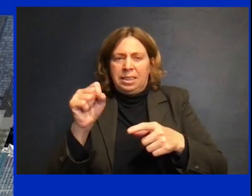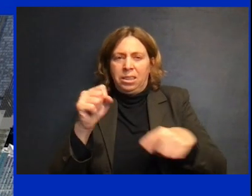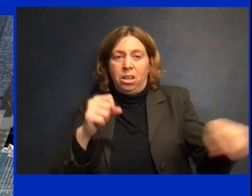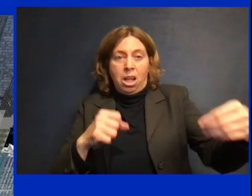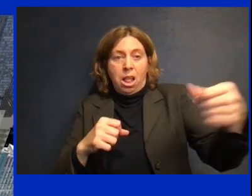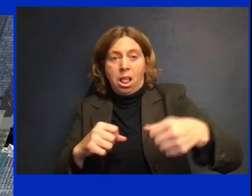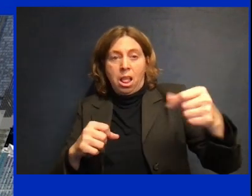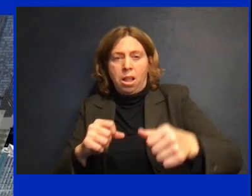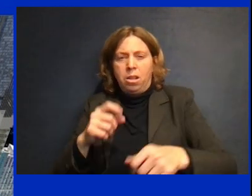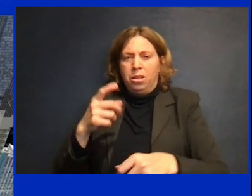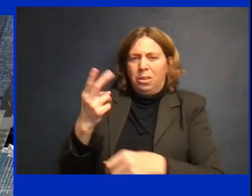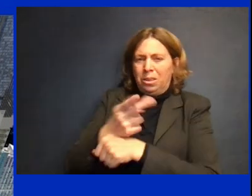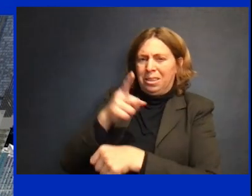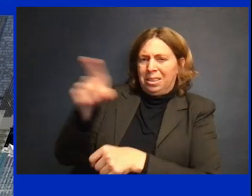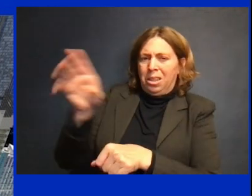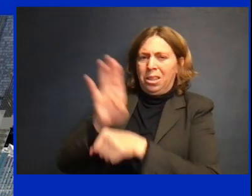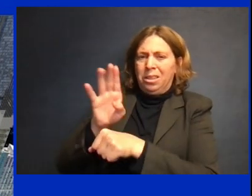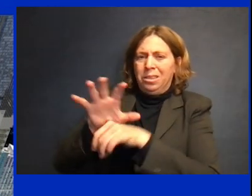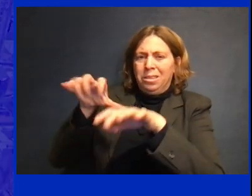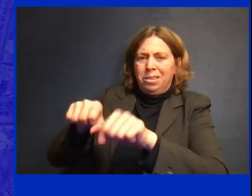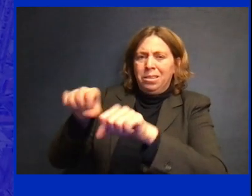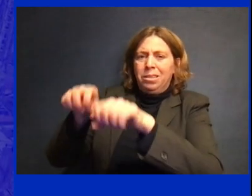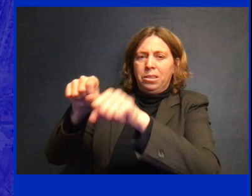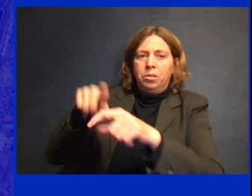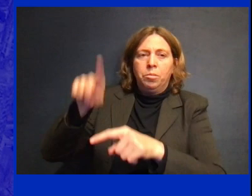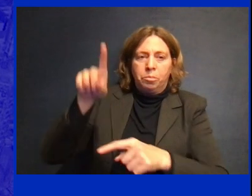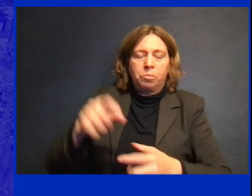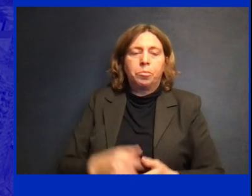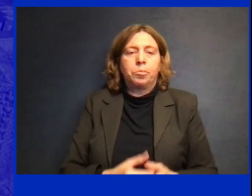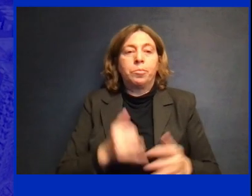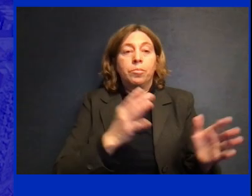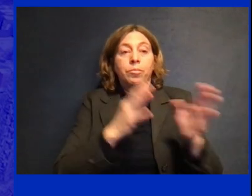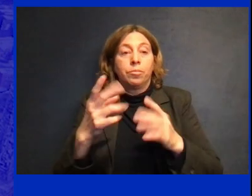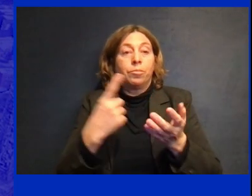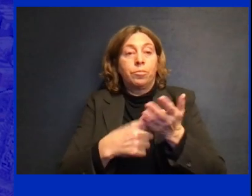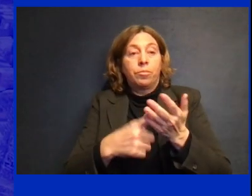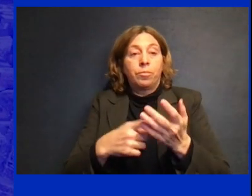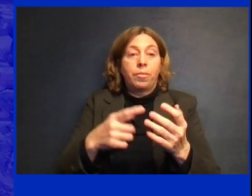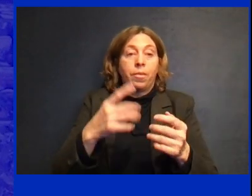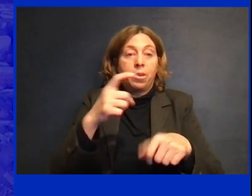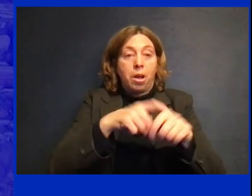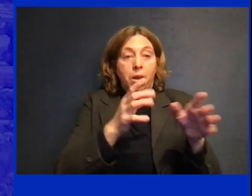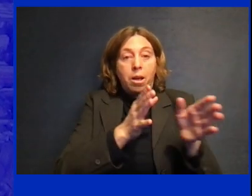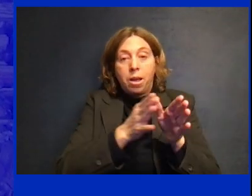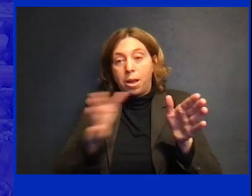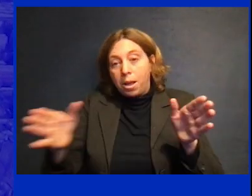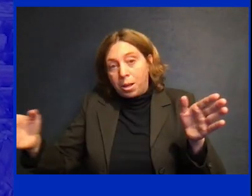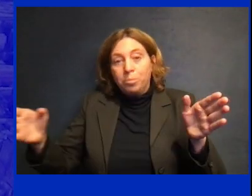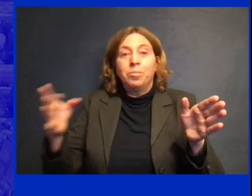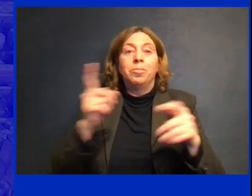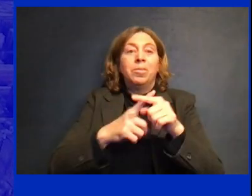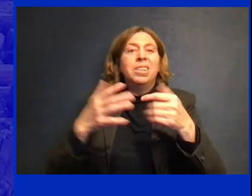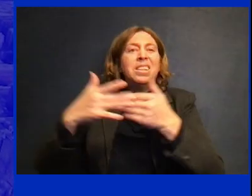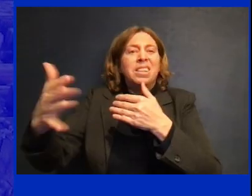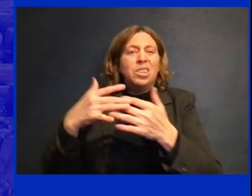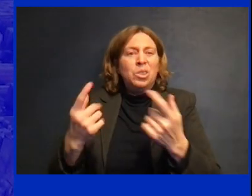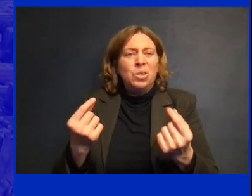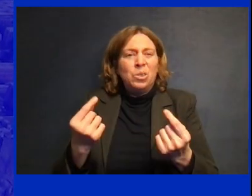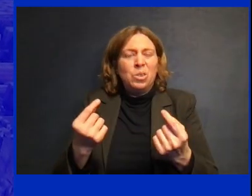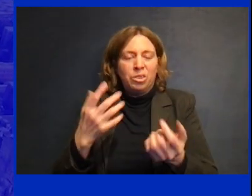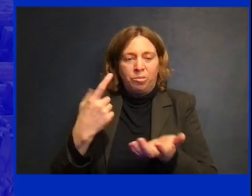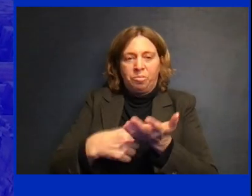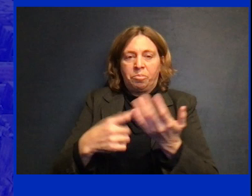are needed to fund the project. In this next section, we will conclude with an overview of the